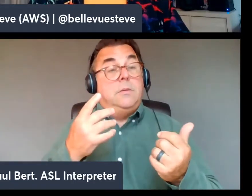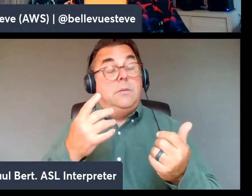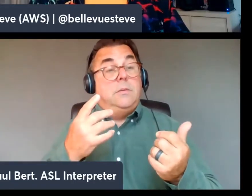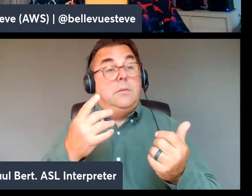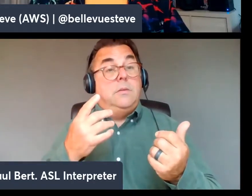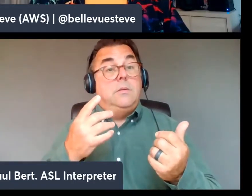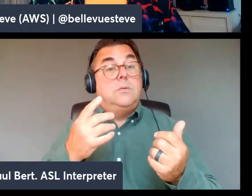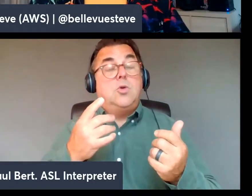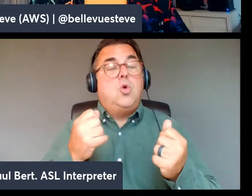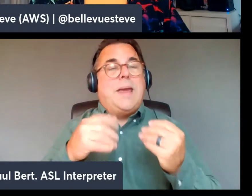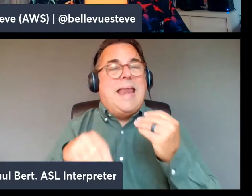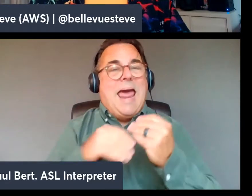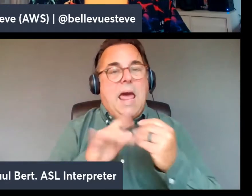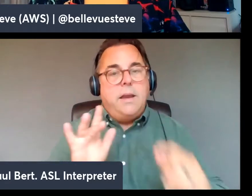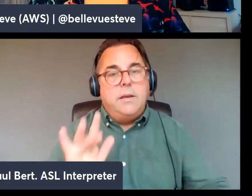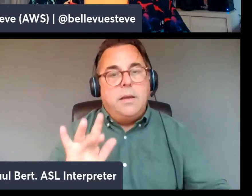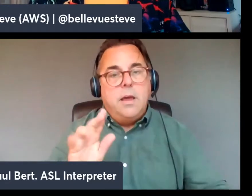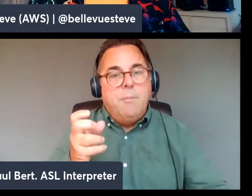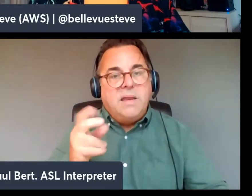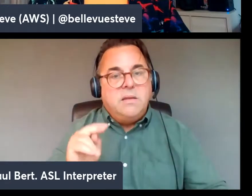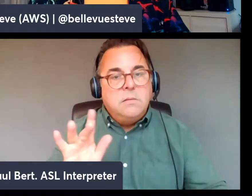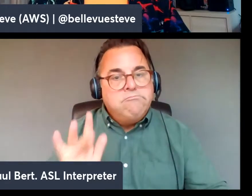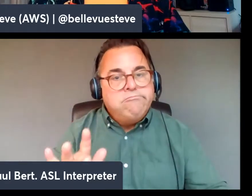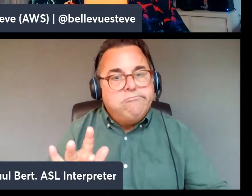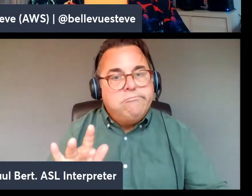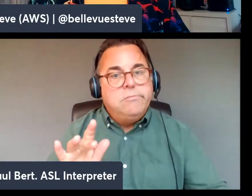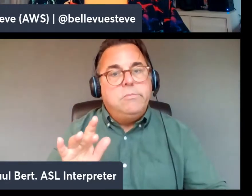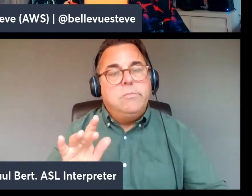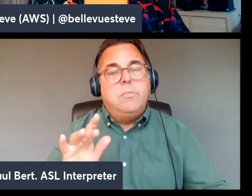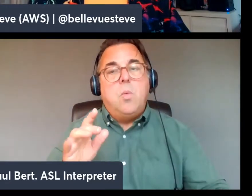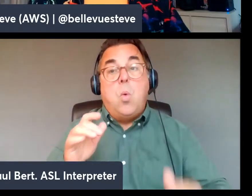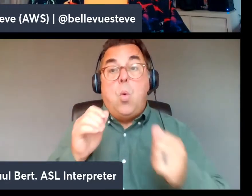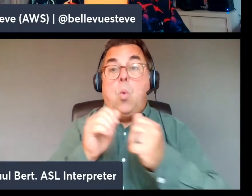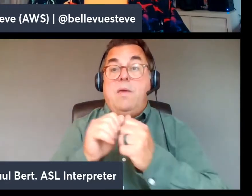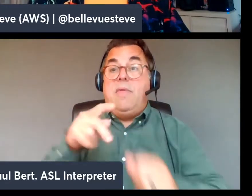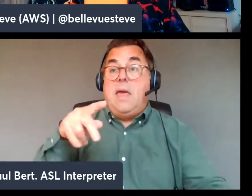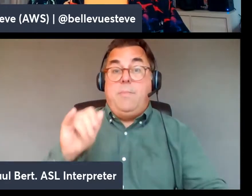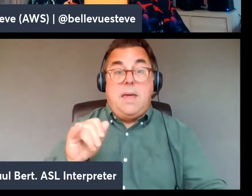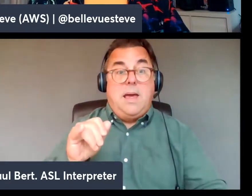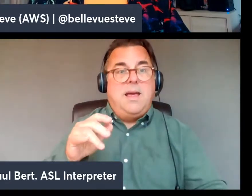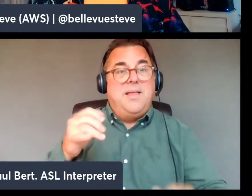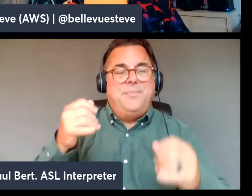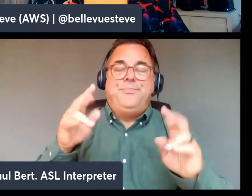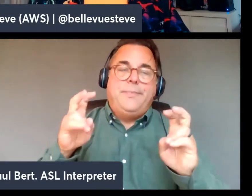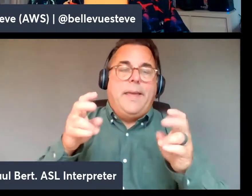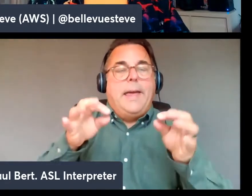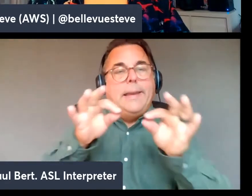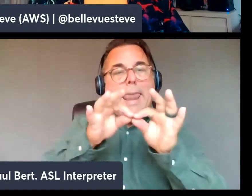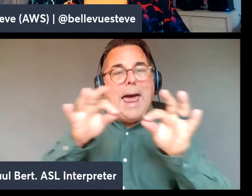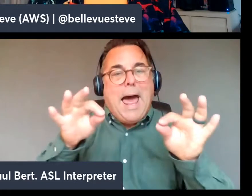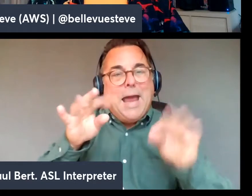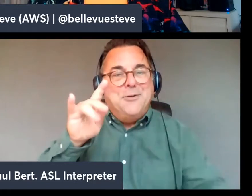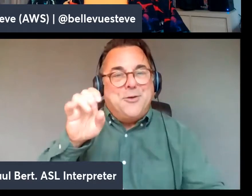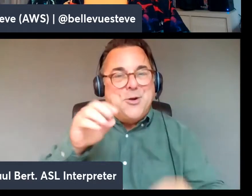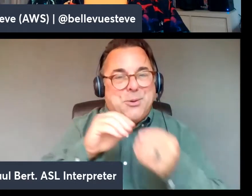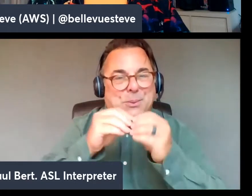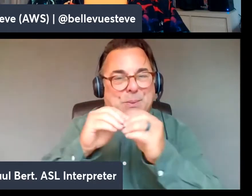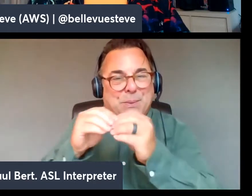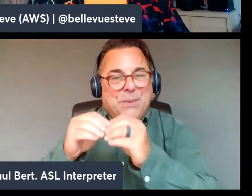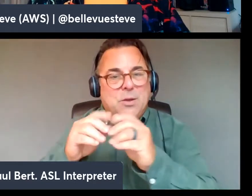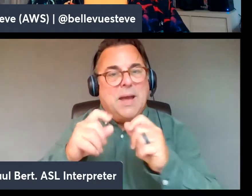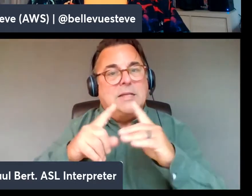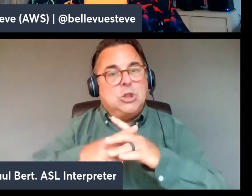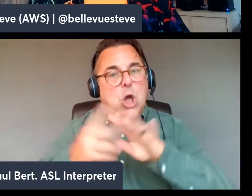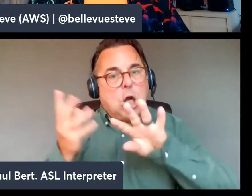have a button or a way that with that API, that line of code essentially, to start streaming to